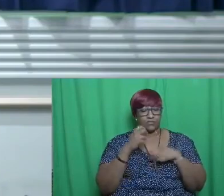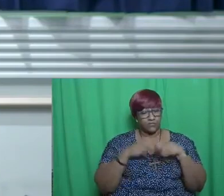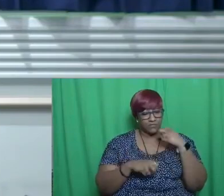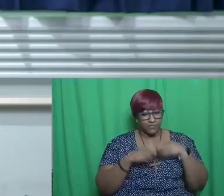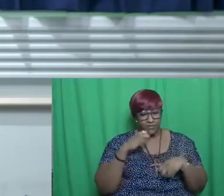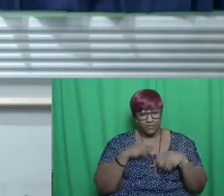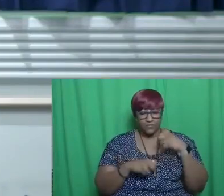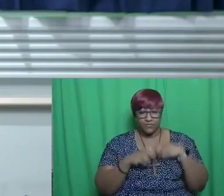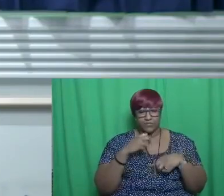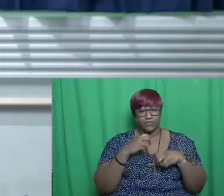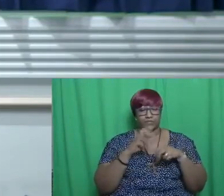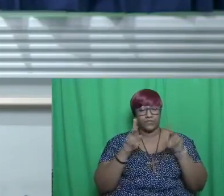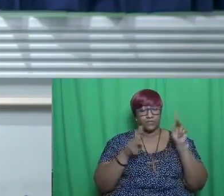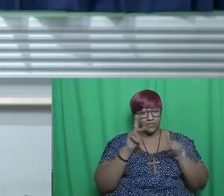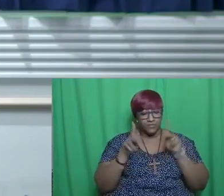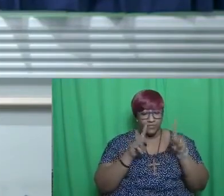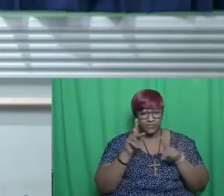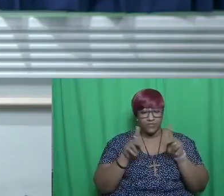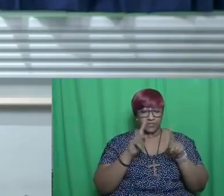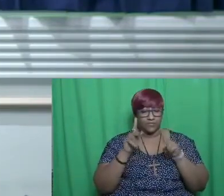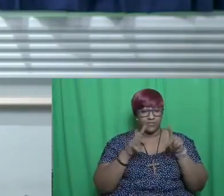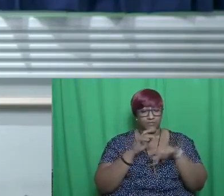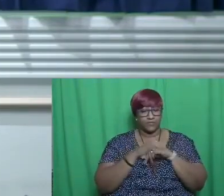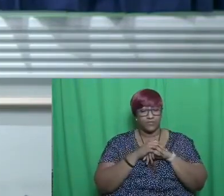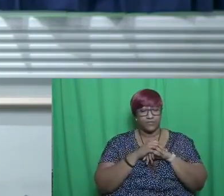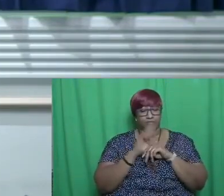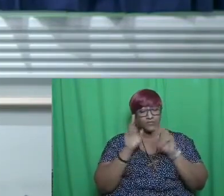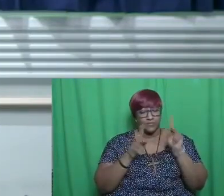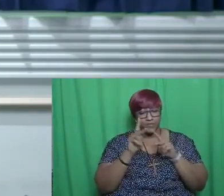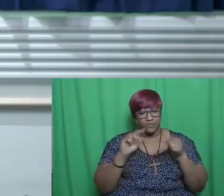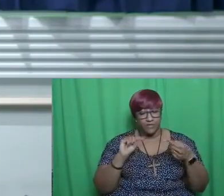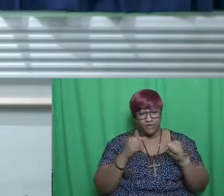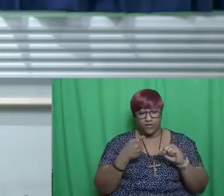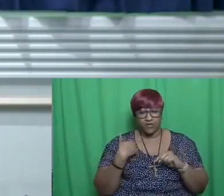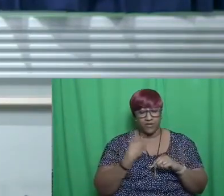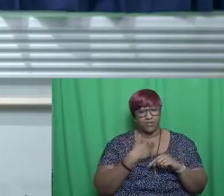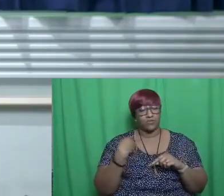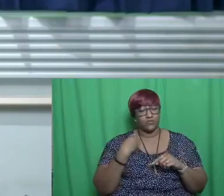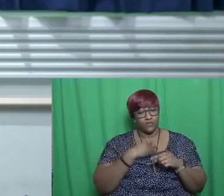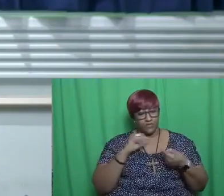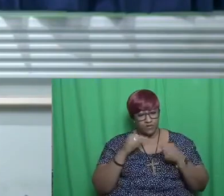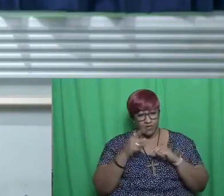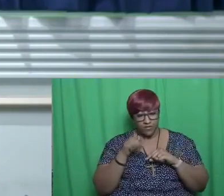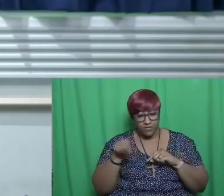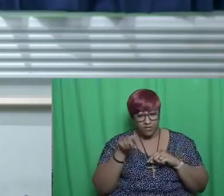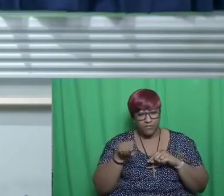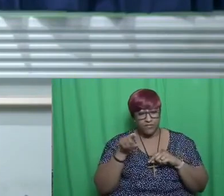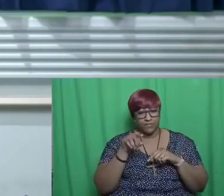issues and run into people, and people have hurt us and we've hurt them.